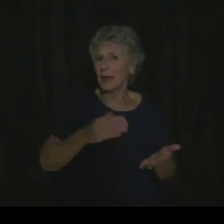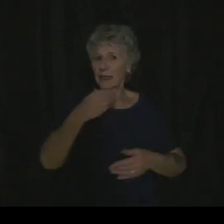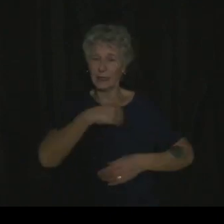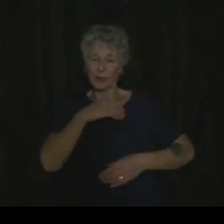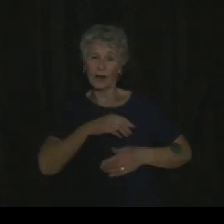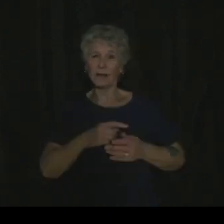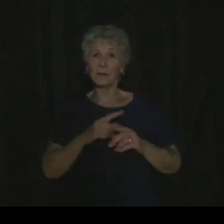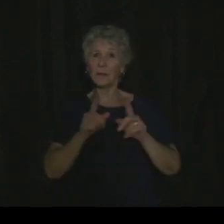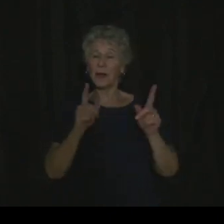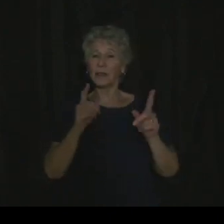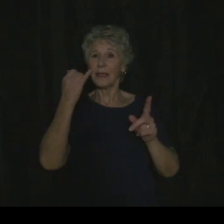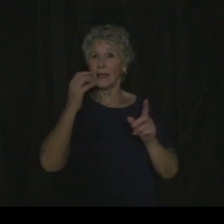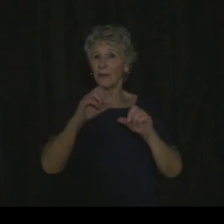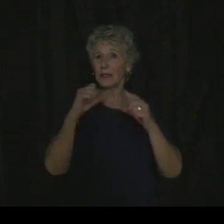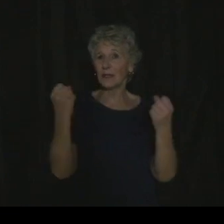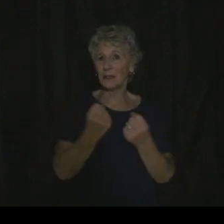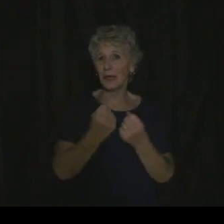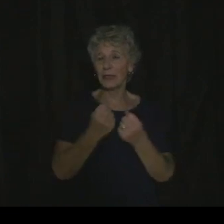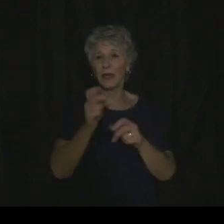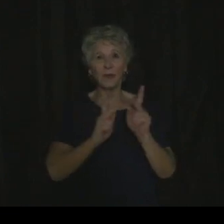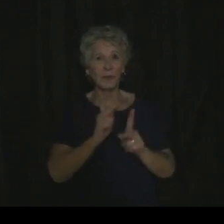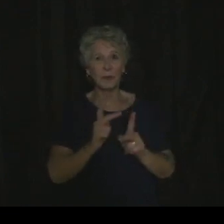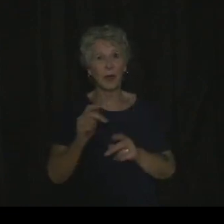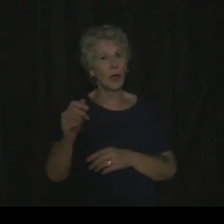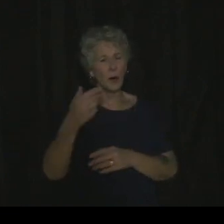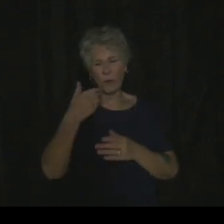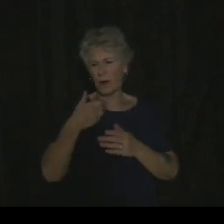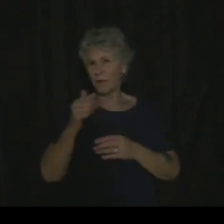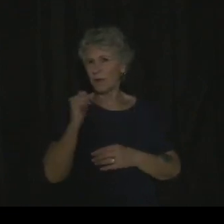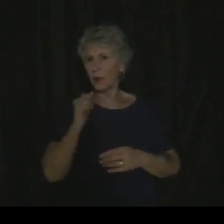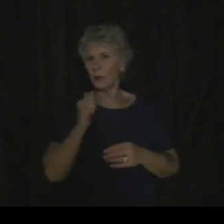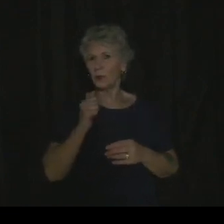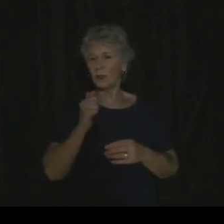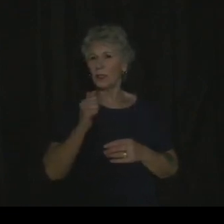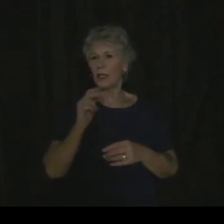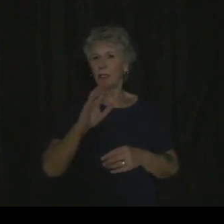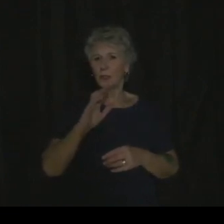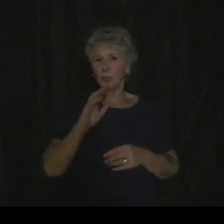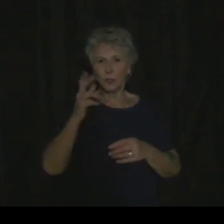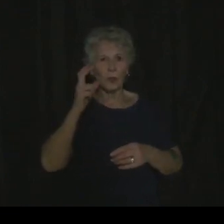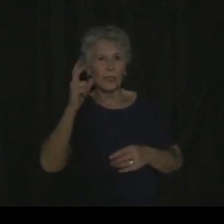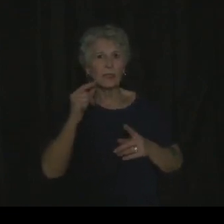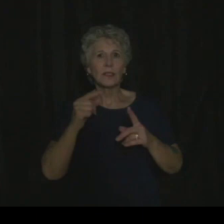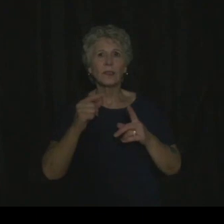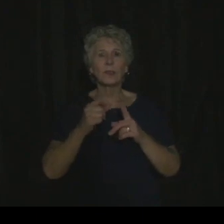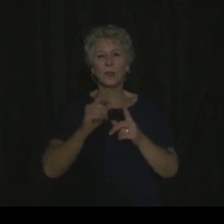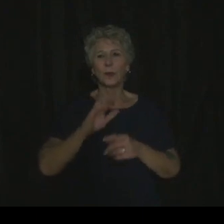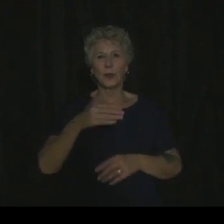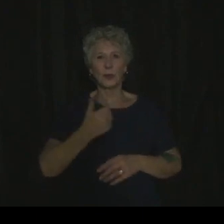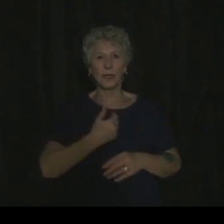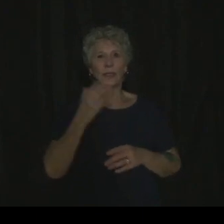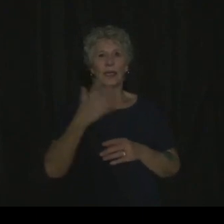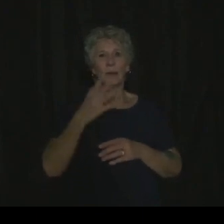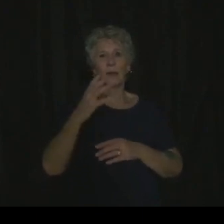But if a certain society of people won't listen to even the basicness of grace, he will withdraw the sun and let